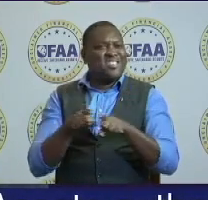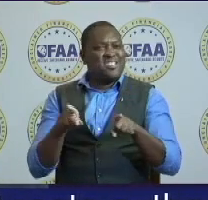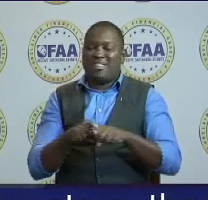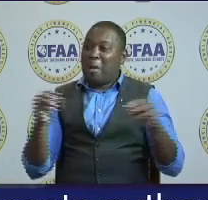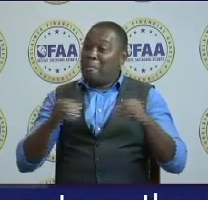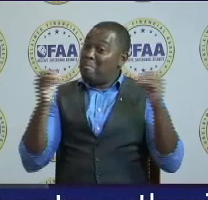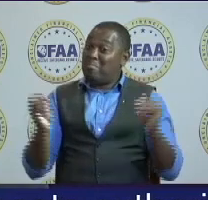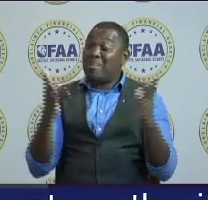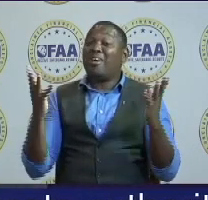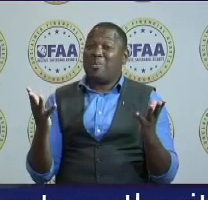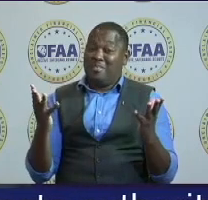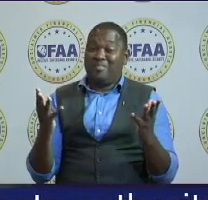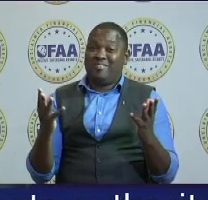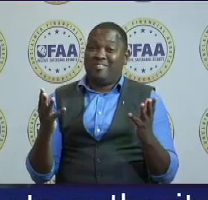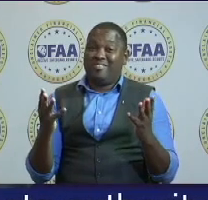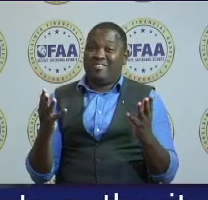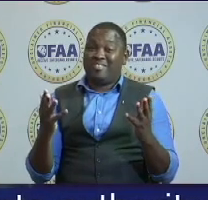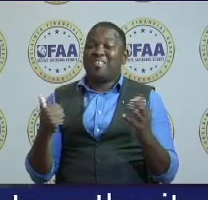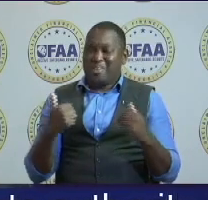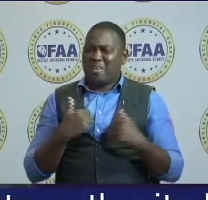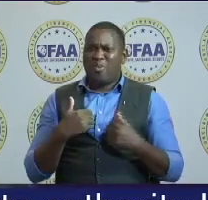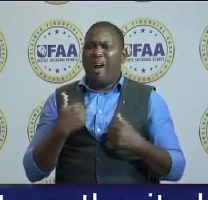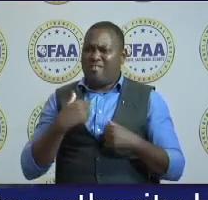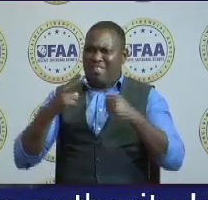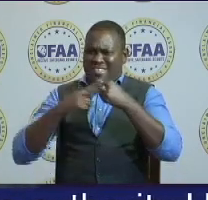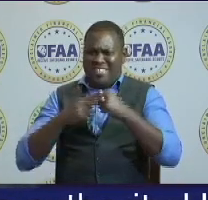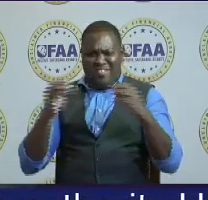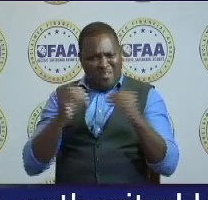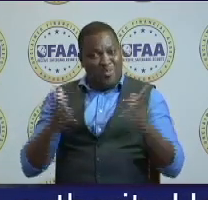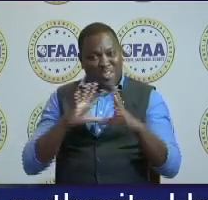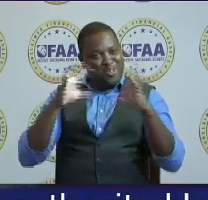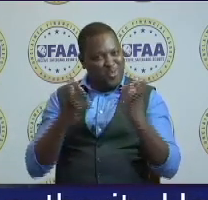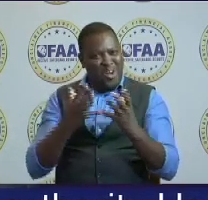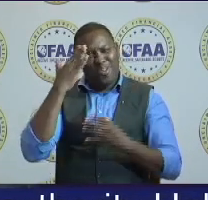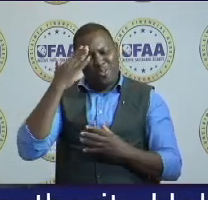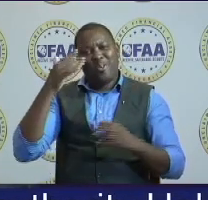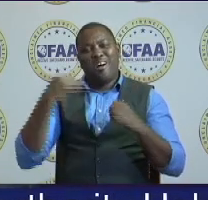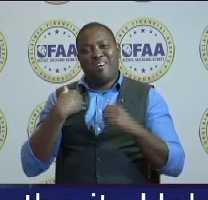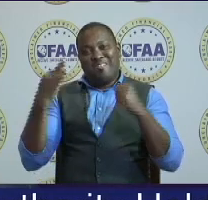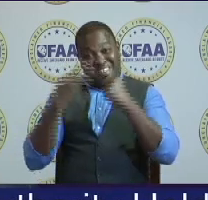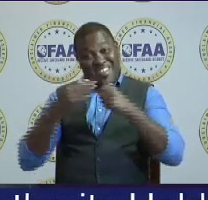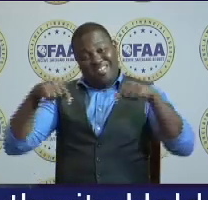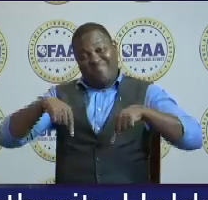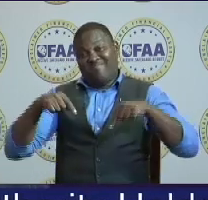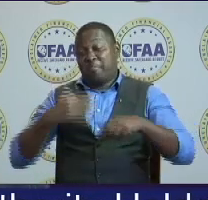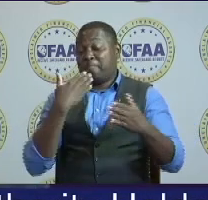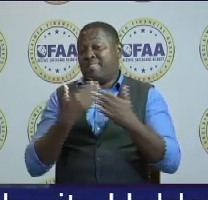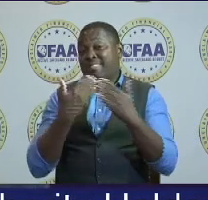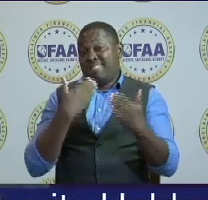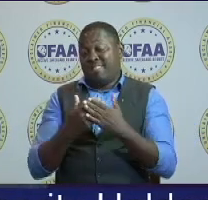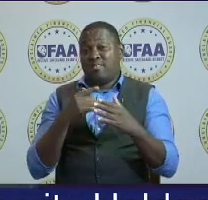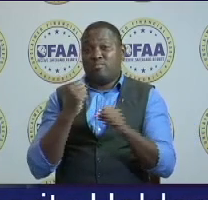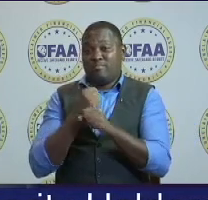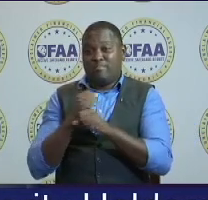wonders of the world. Now I've known there's an 8th one. So we are grateful for your partnership on this. And we hope to have more and more